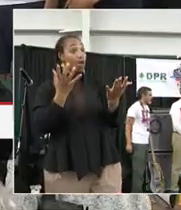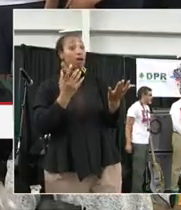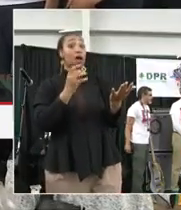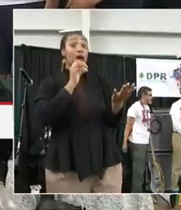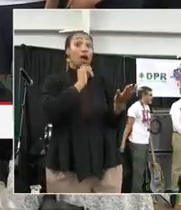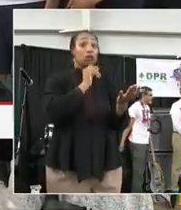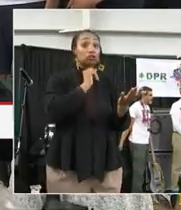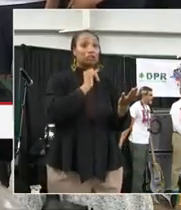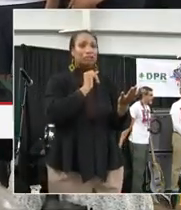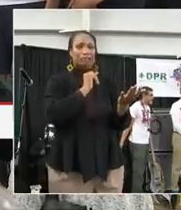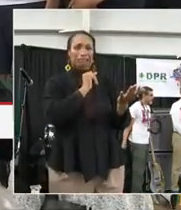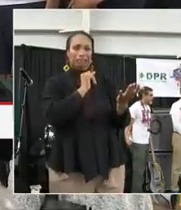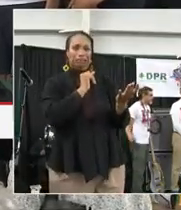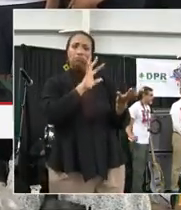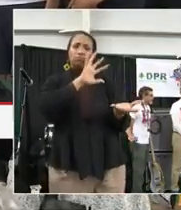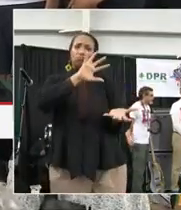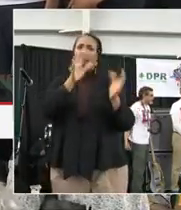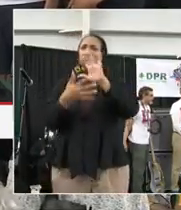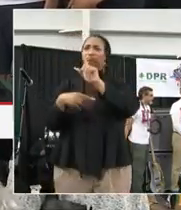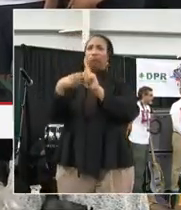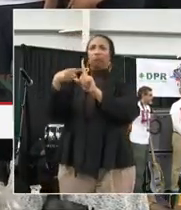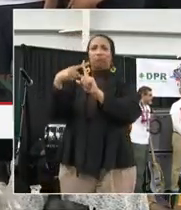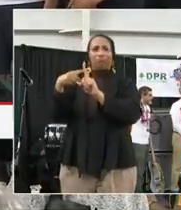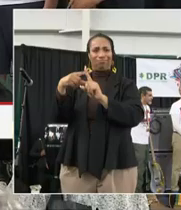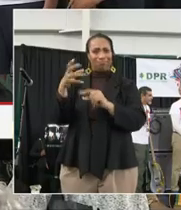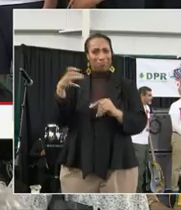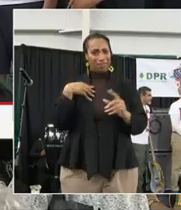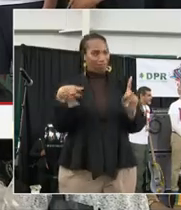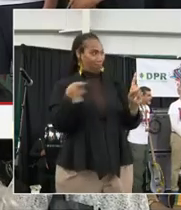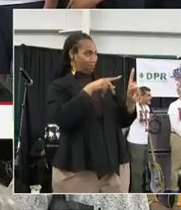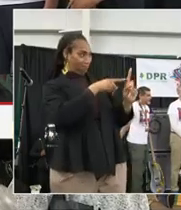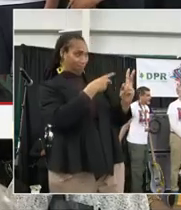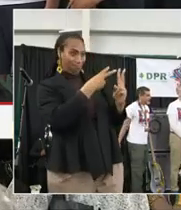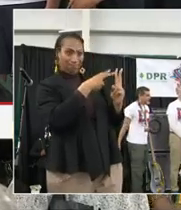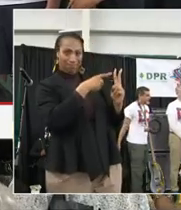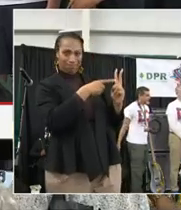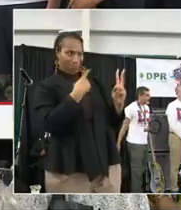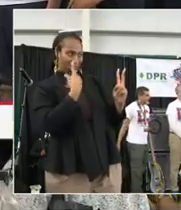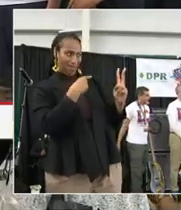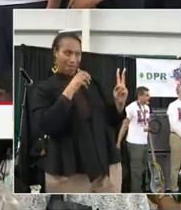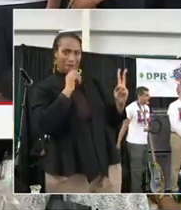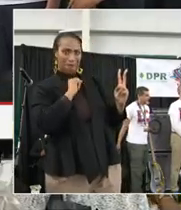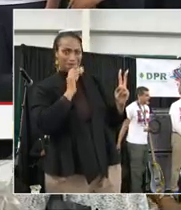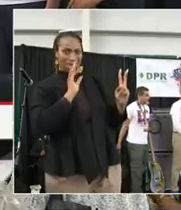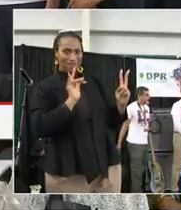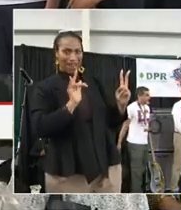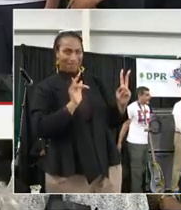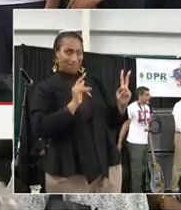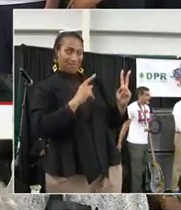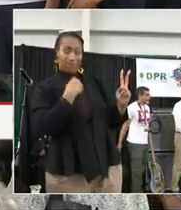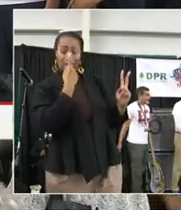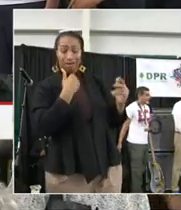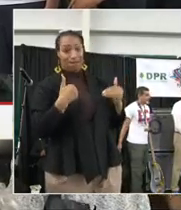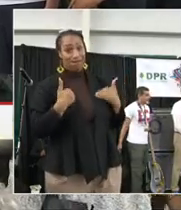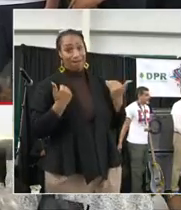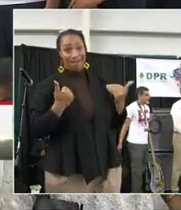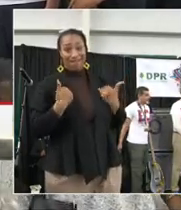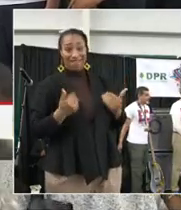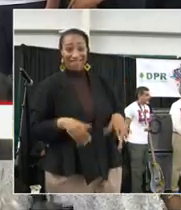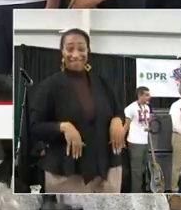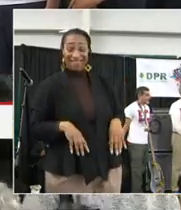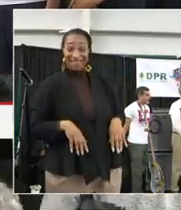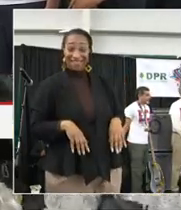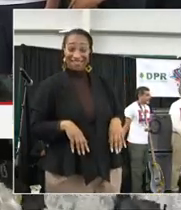And as I close, I want to remind you that this is a special year for DACL. We get our